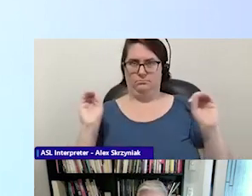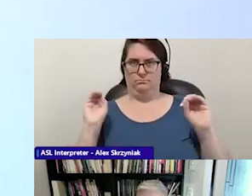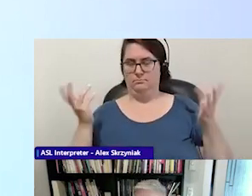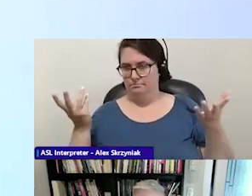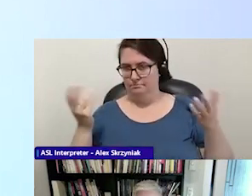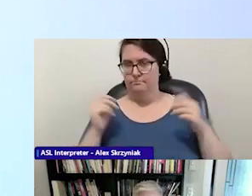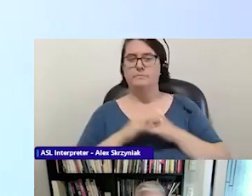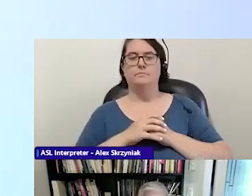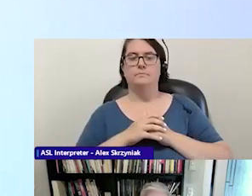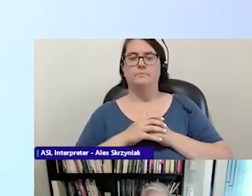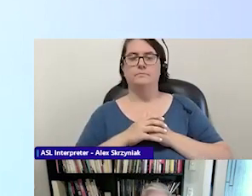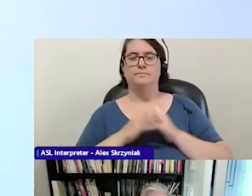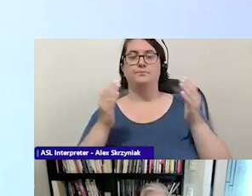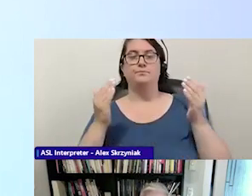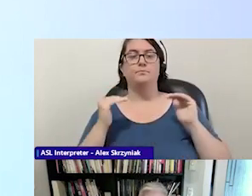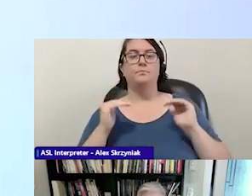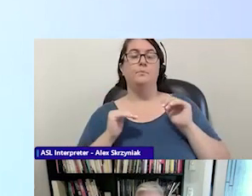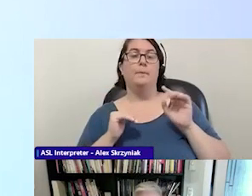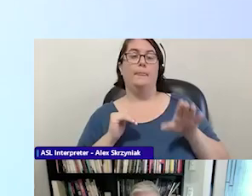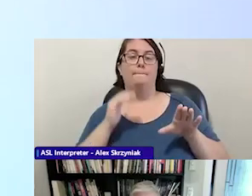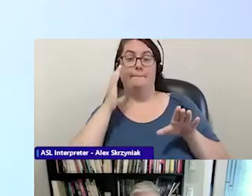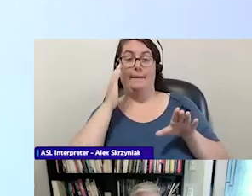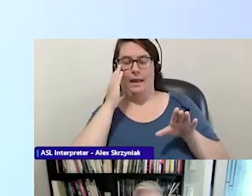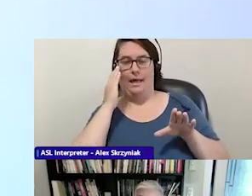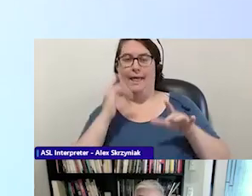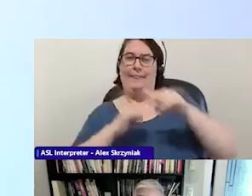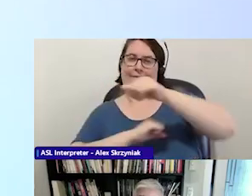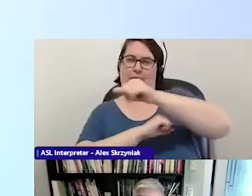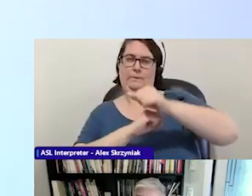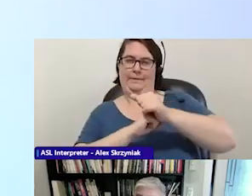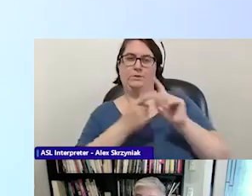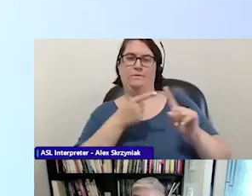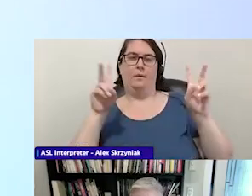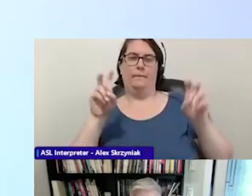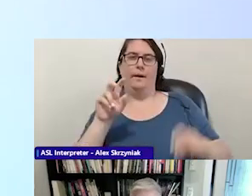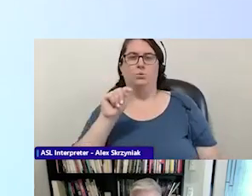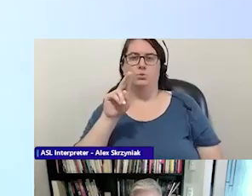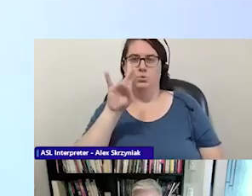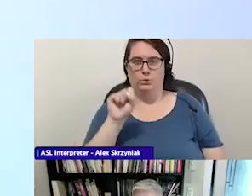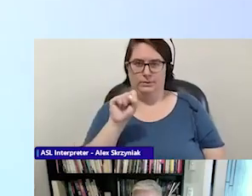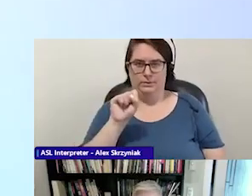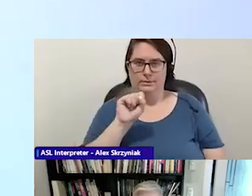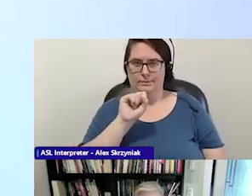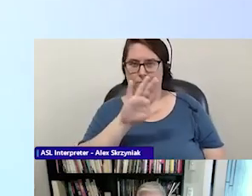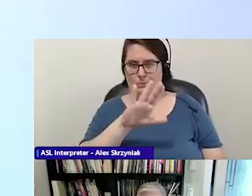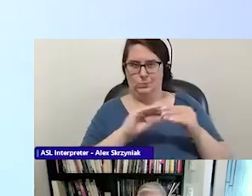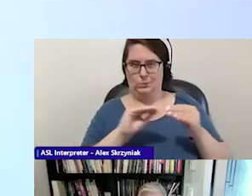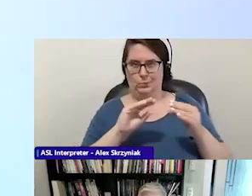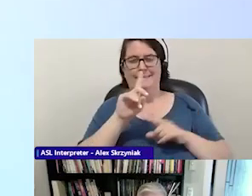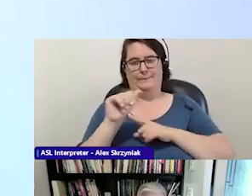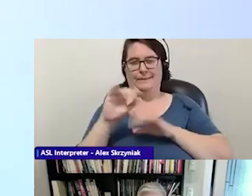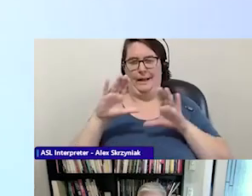A central plank, theoretically, for us is drawn from the disability community, who have said